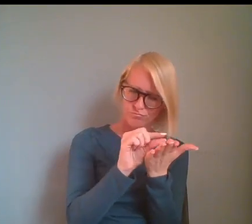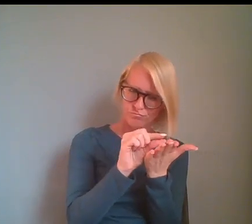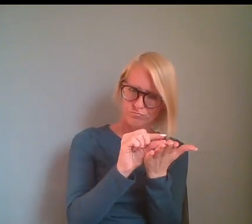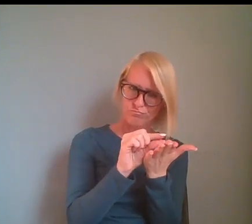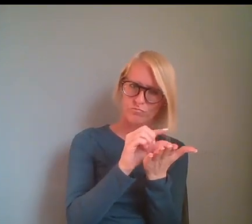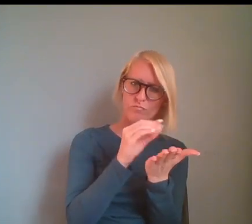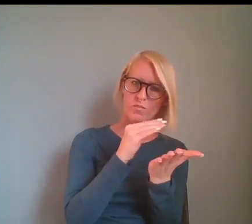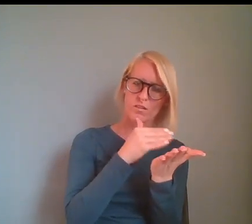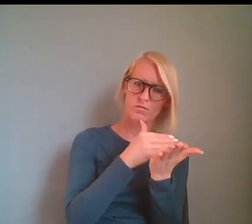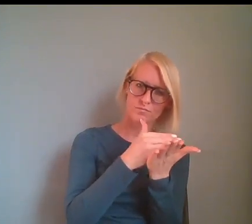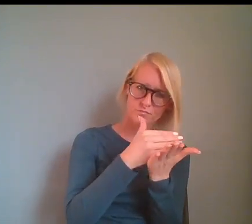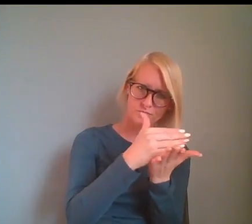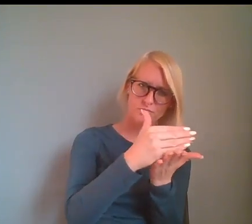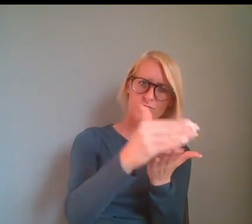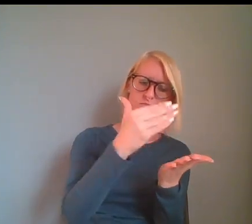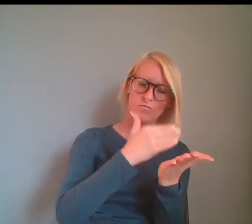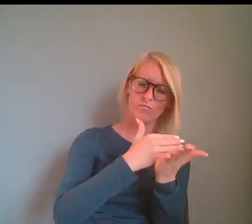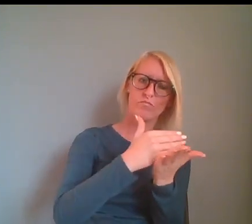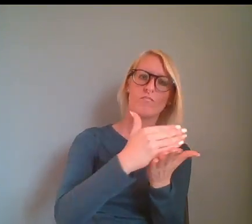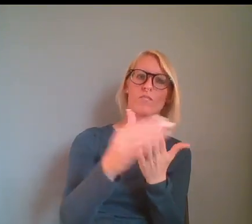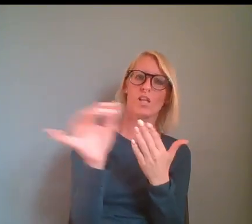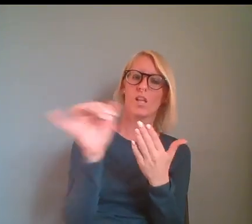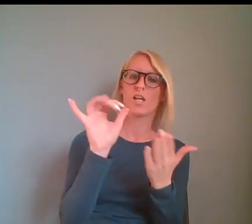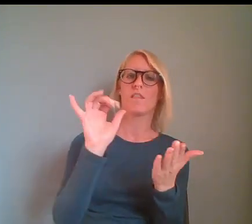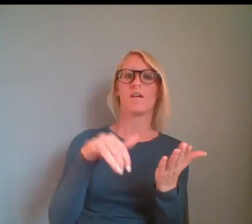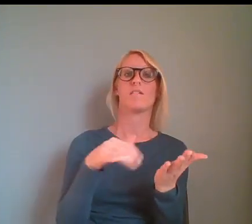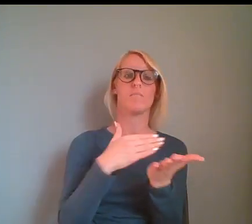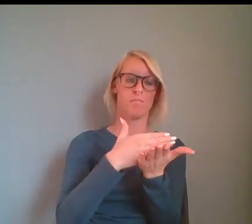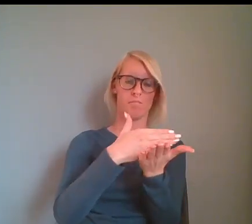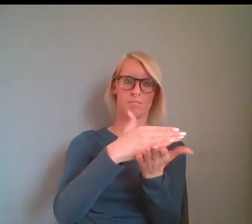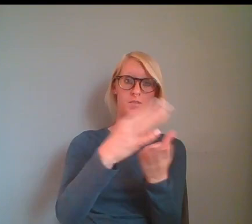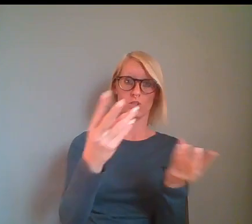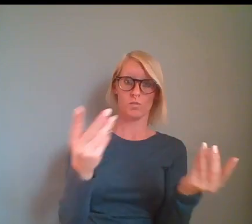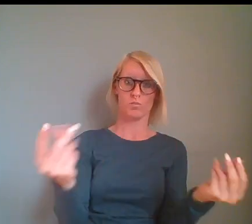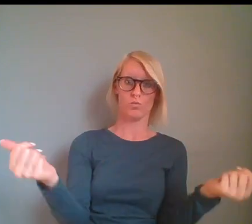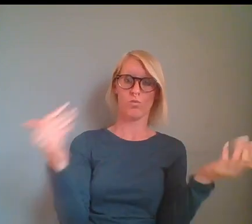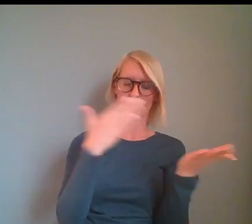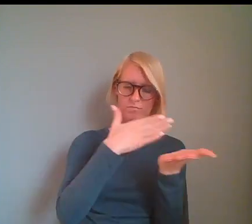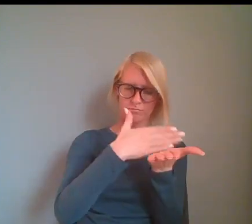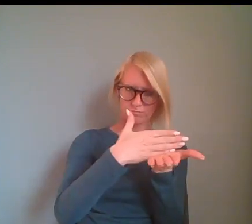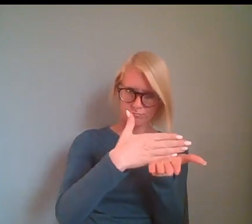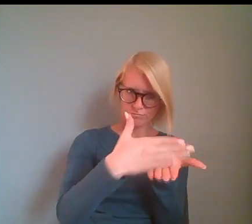that. And you can get it pretty smooth.